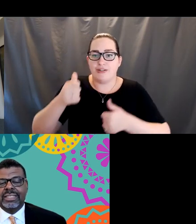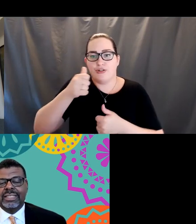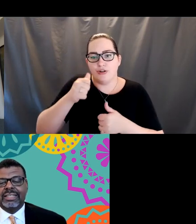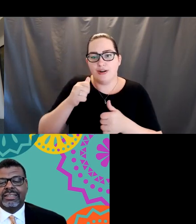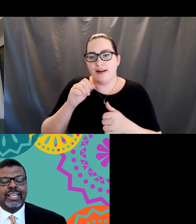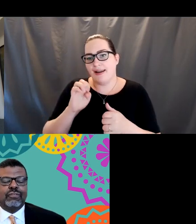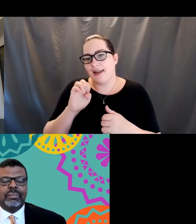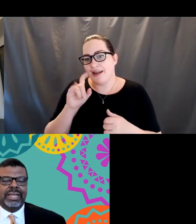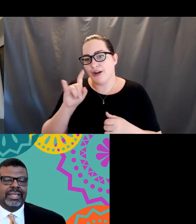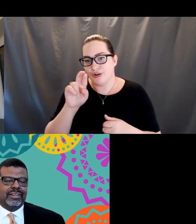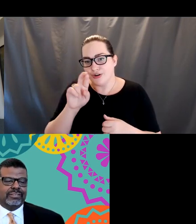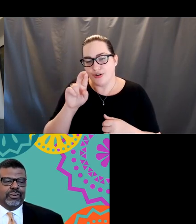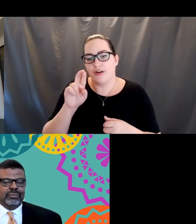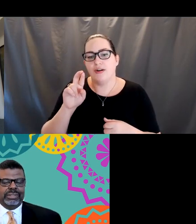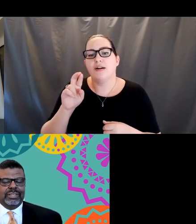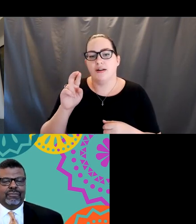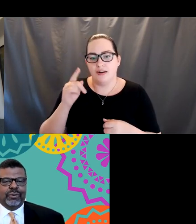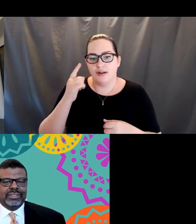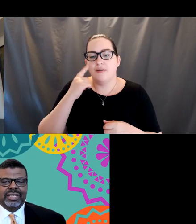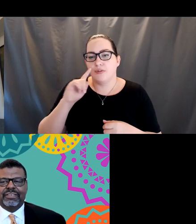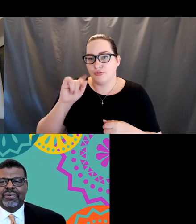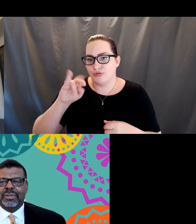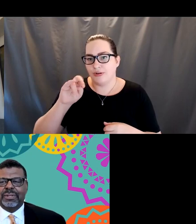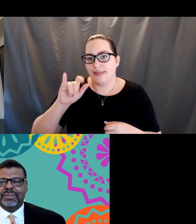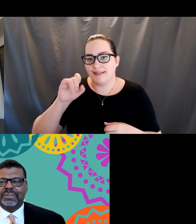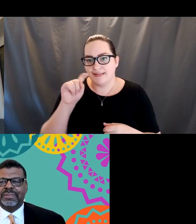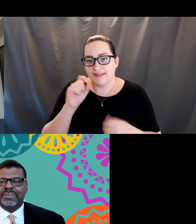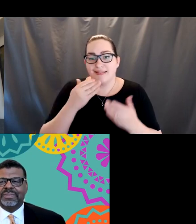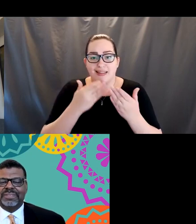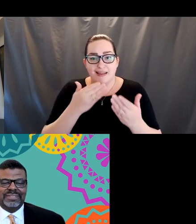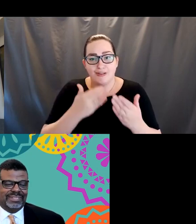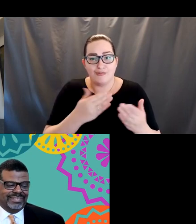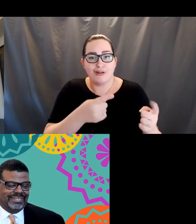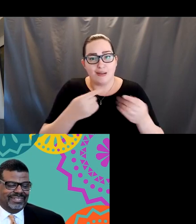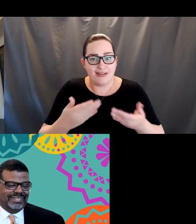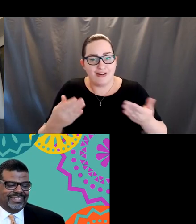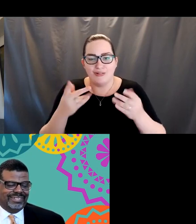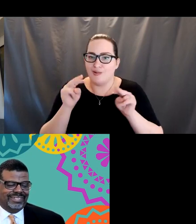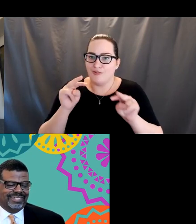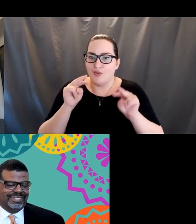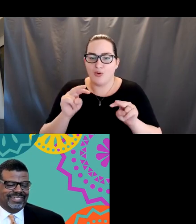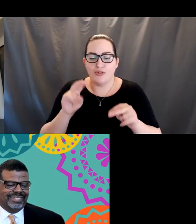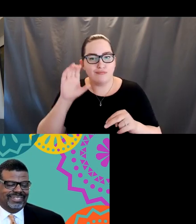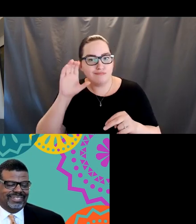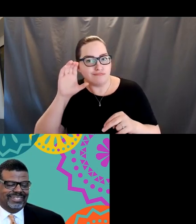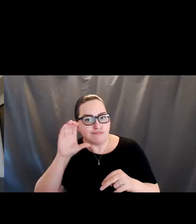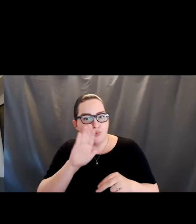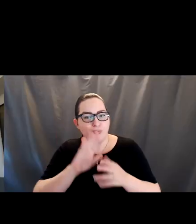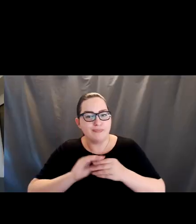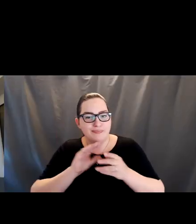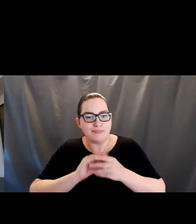Journalists. Thank you for being here, Lauren. We look forward to hearing from you. Thank you.